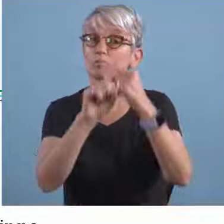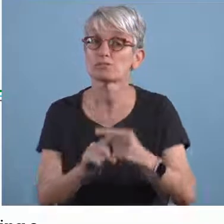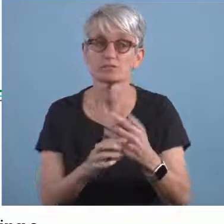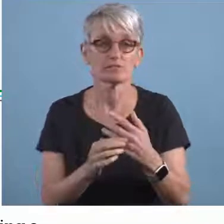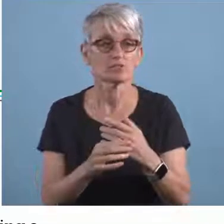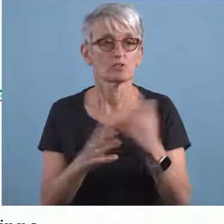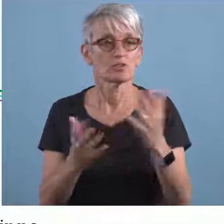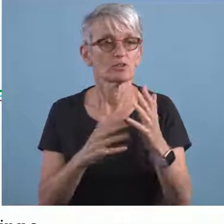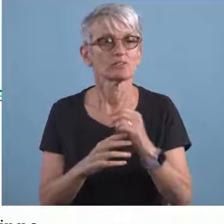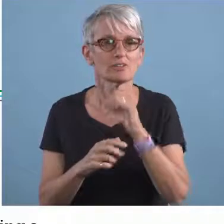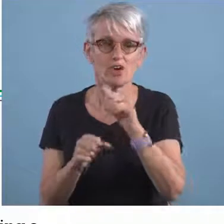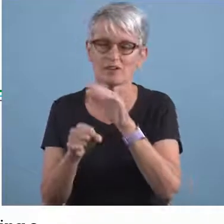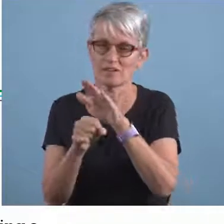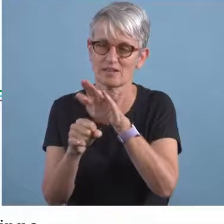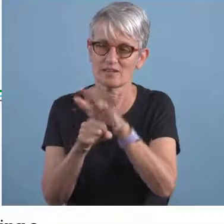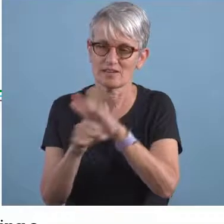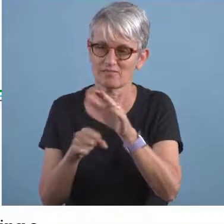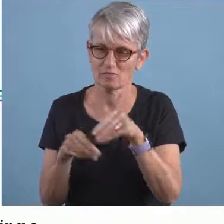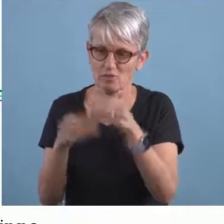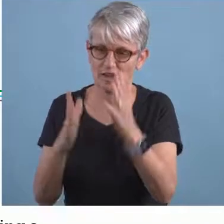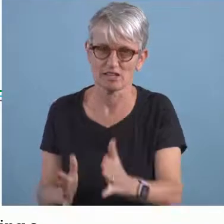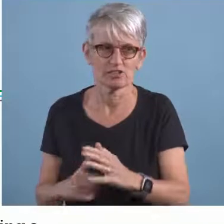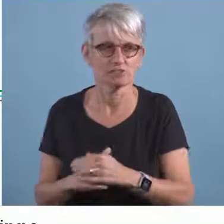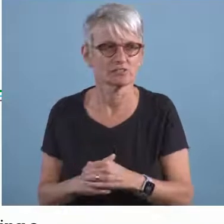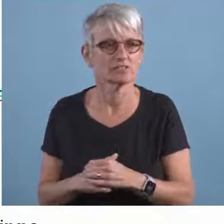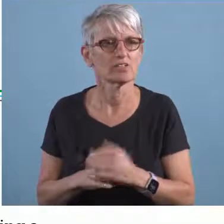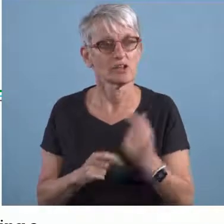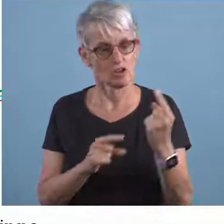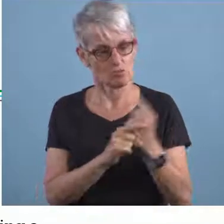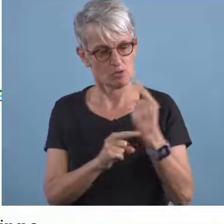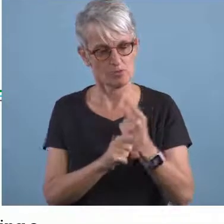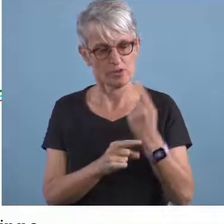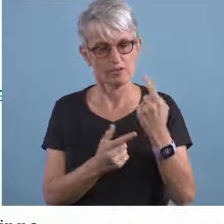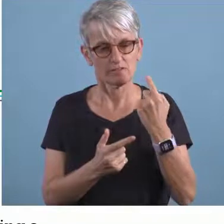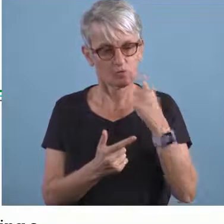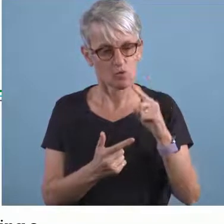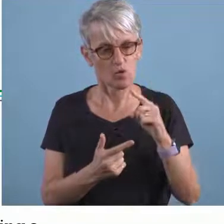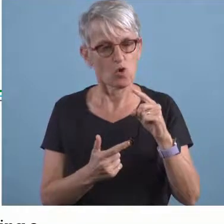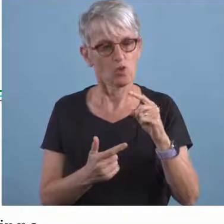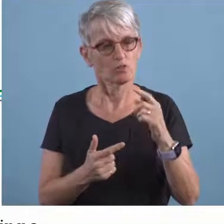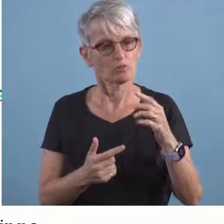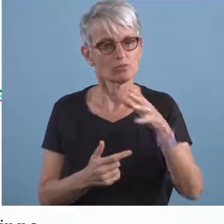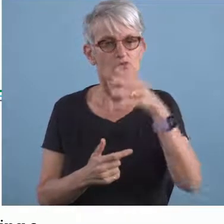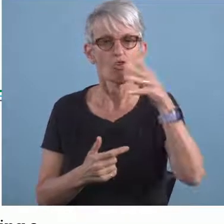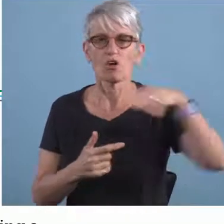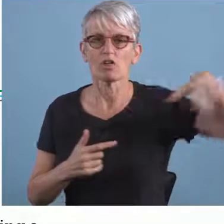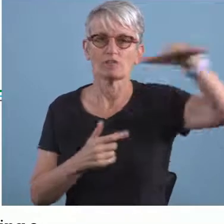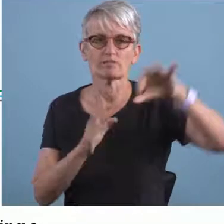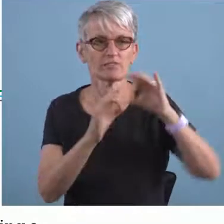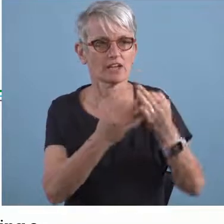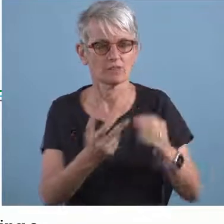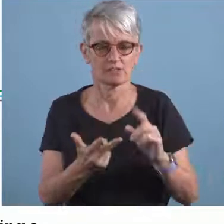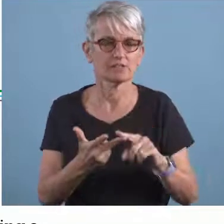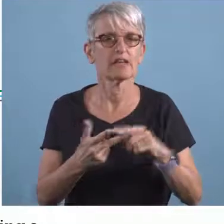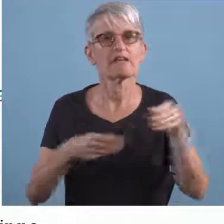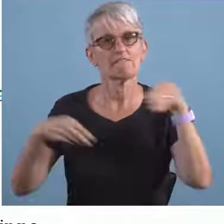provider shortages. It's appropriate for rural families. It's flexible in terms of scheduling